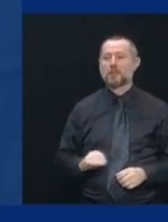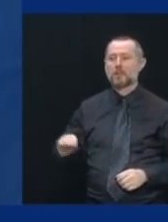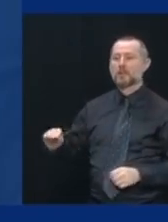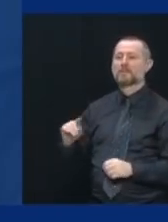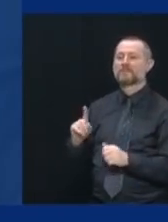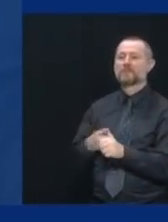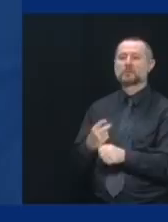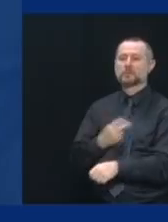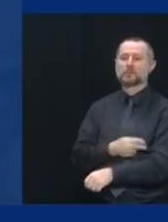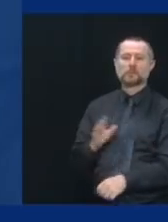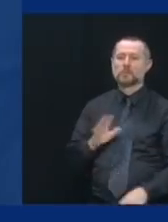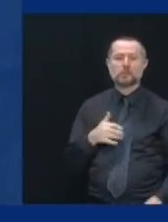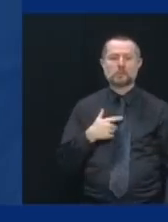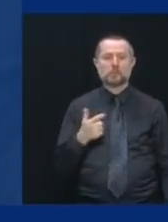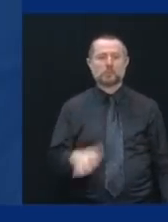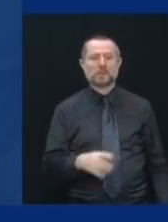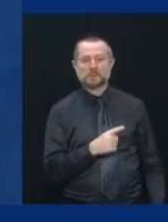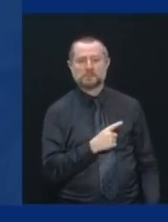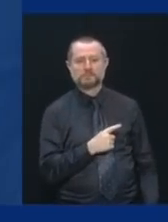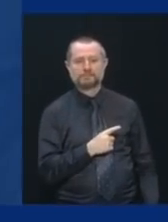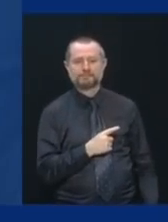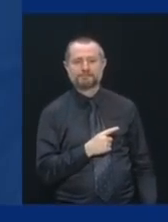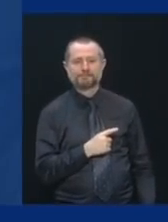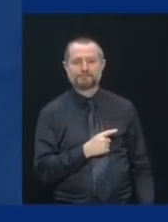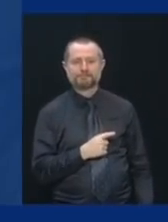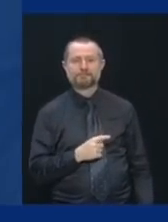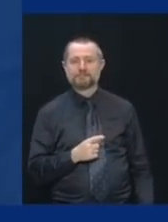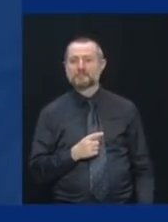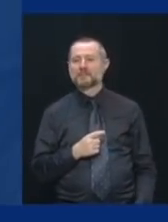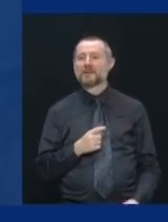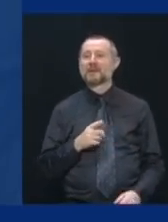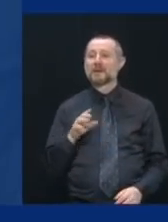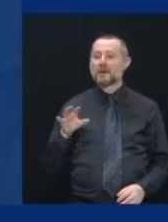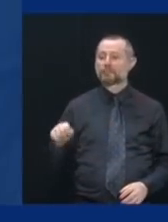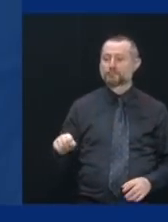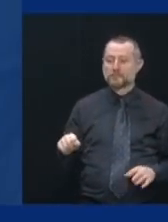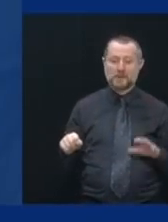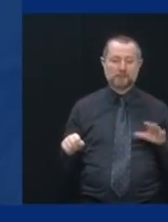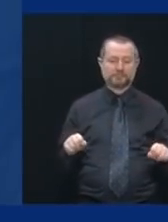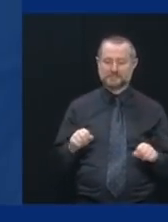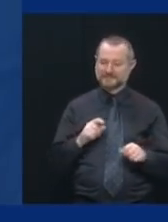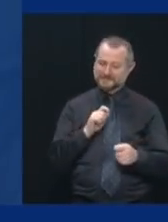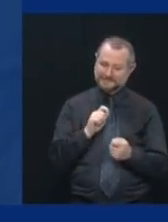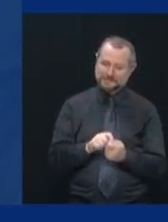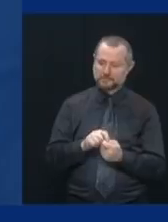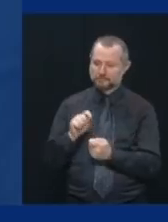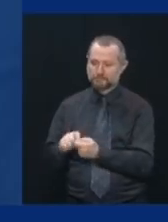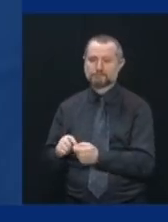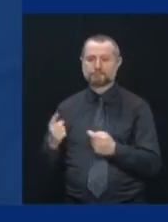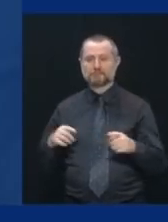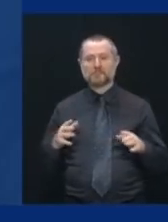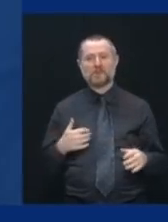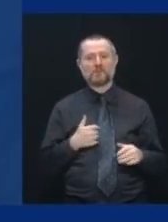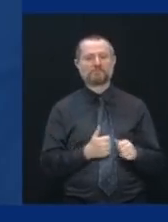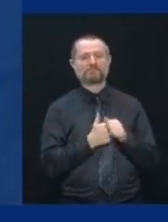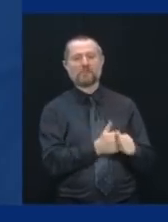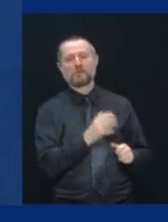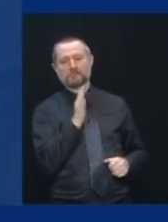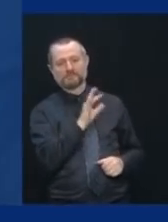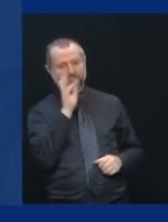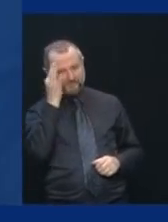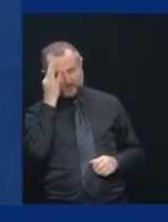dose. They're against delaying the second dose. Obviously, we follow federal